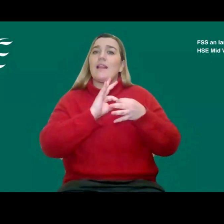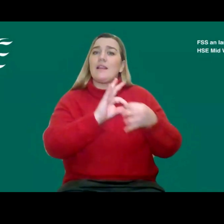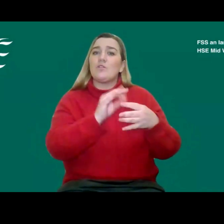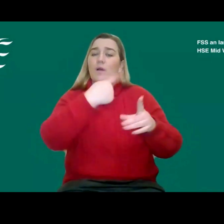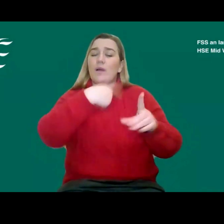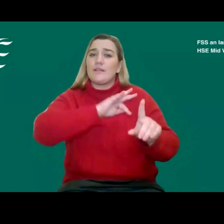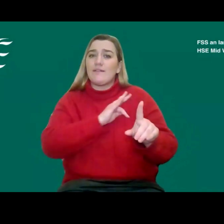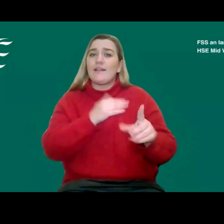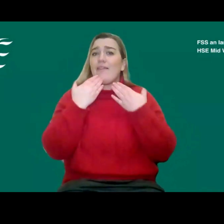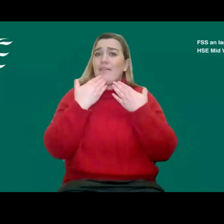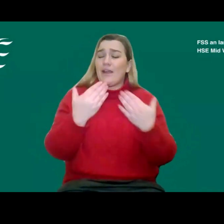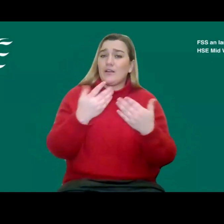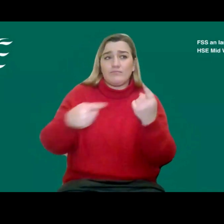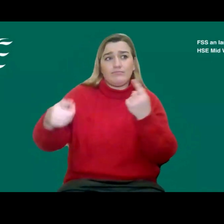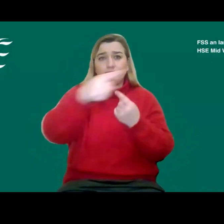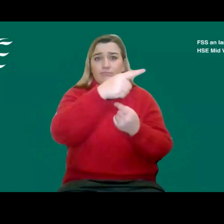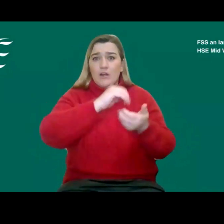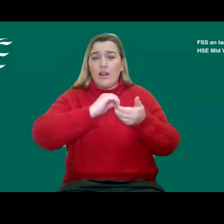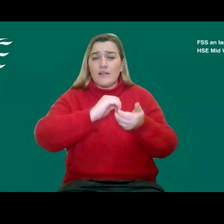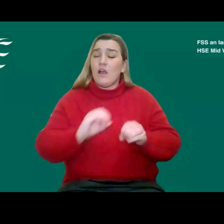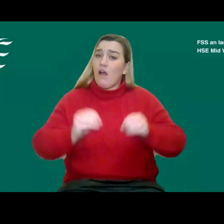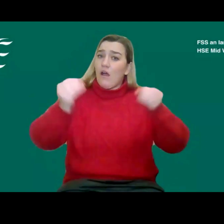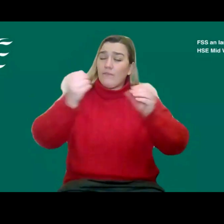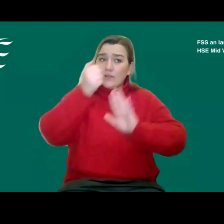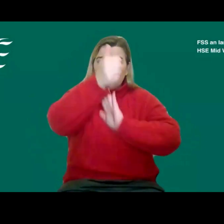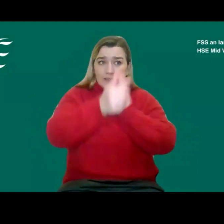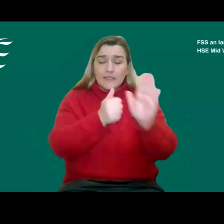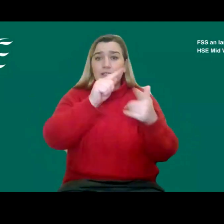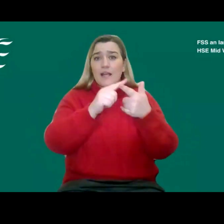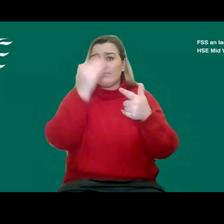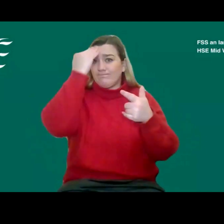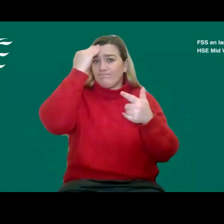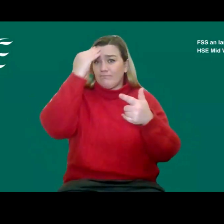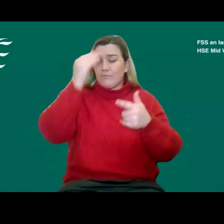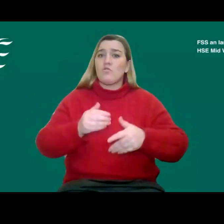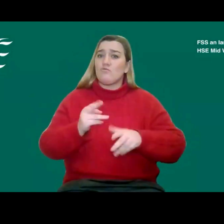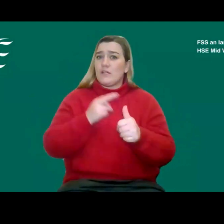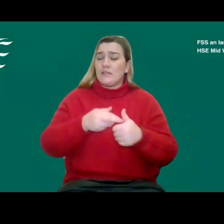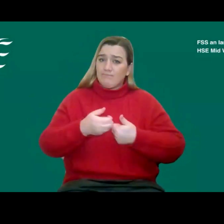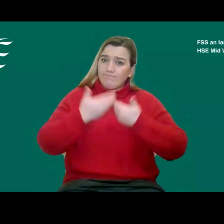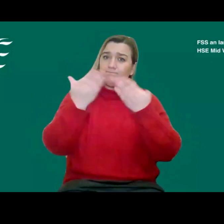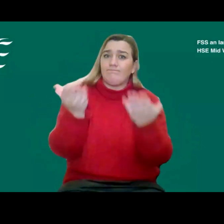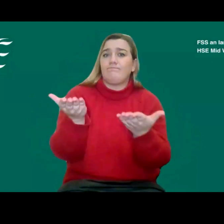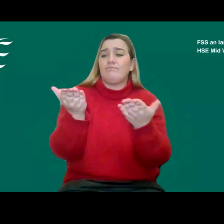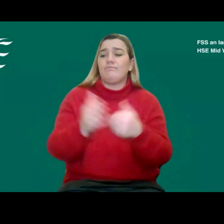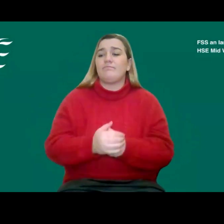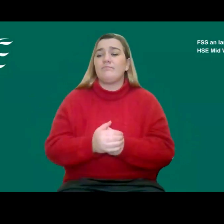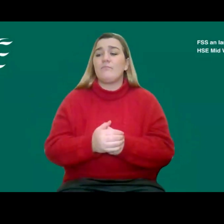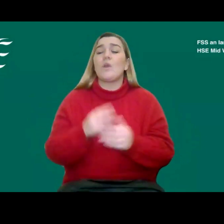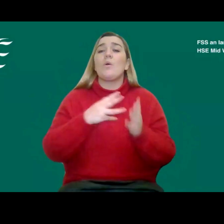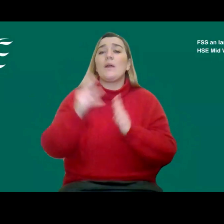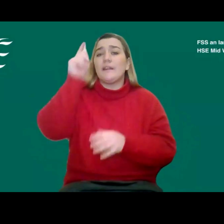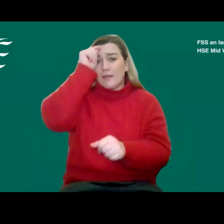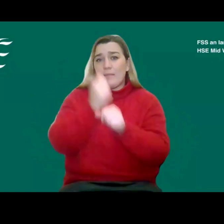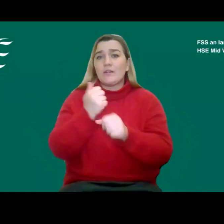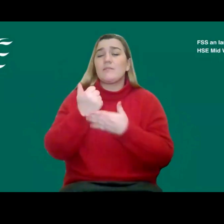thank all of my colleagues for offering their skills and expertise so readily. When I think of the supports that I